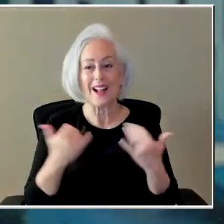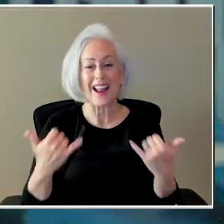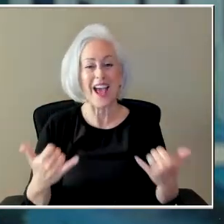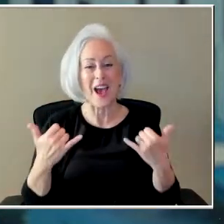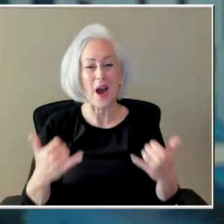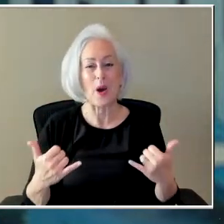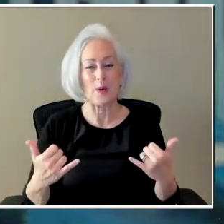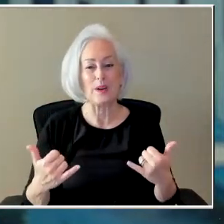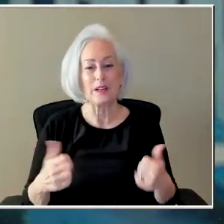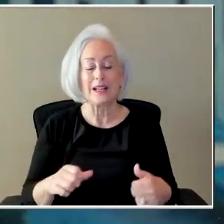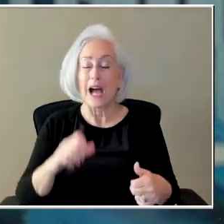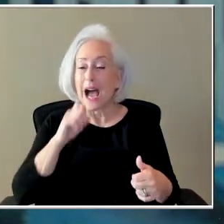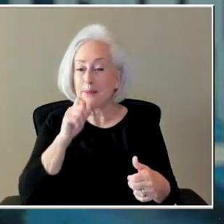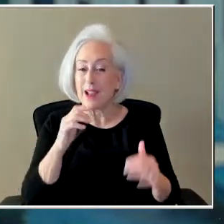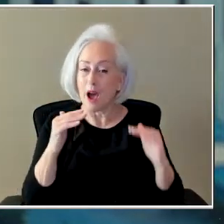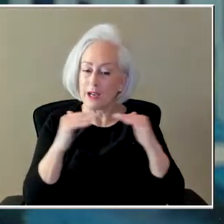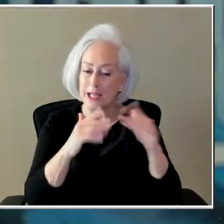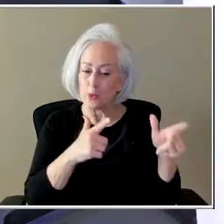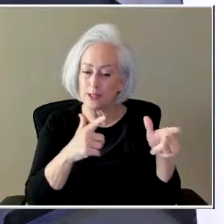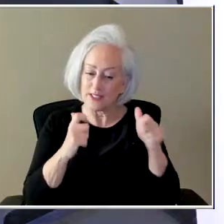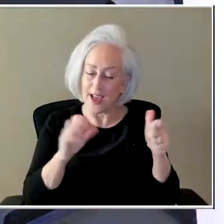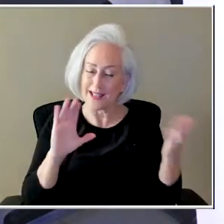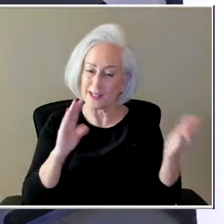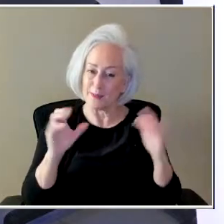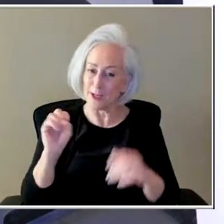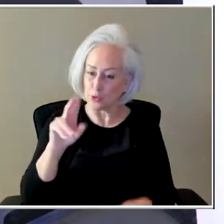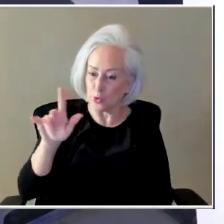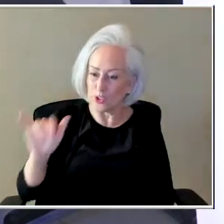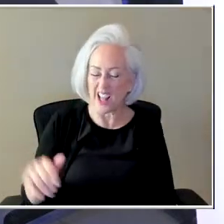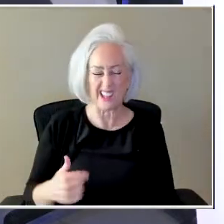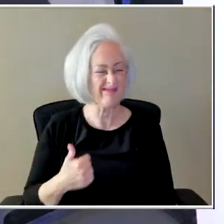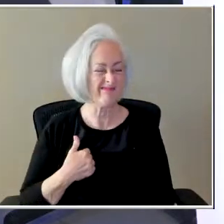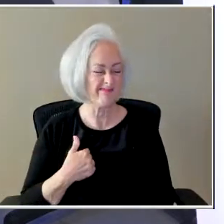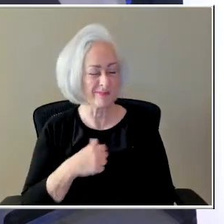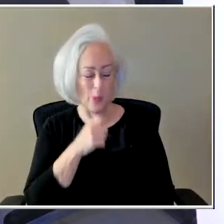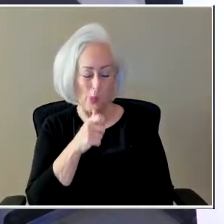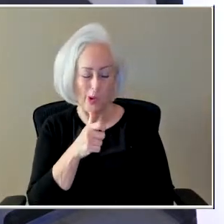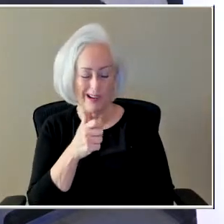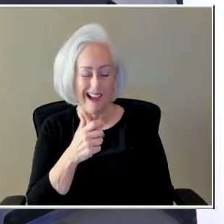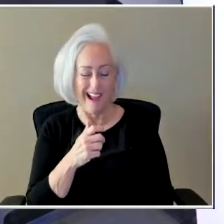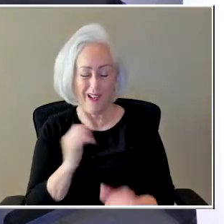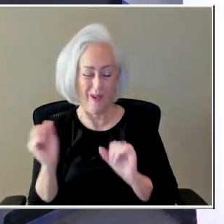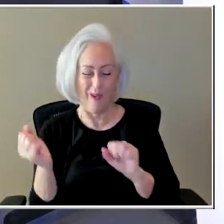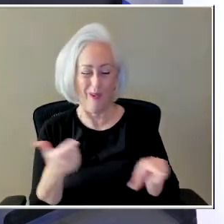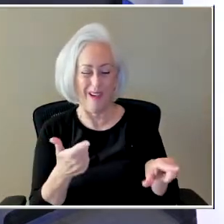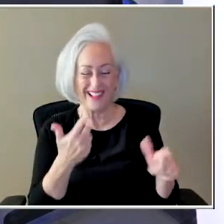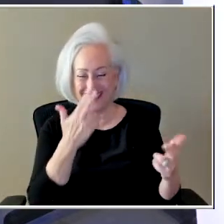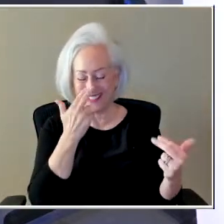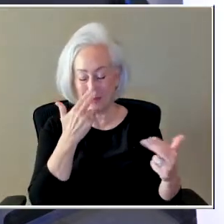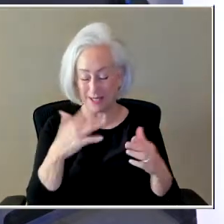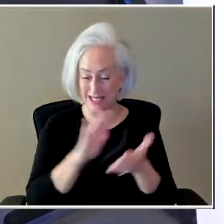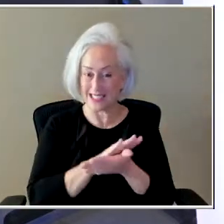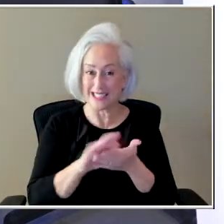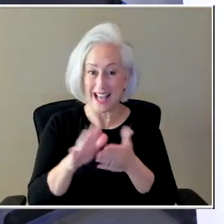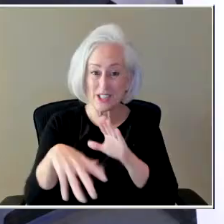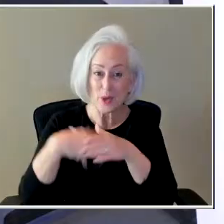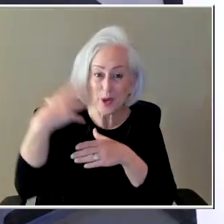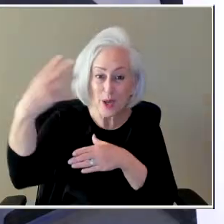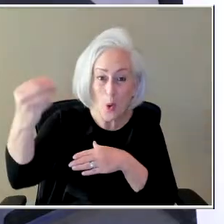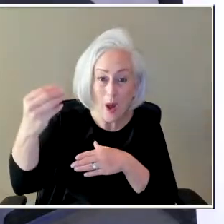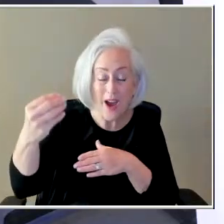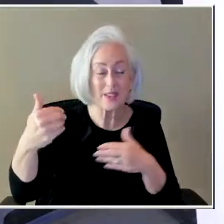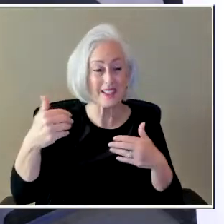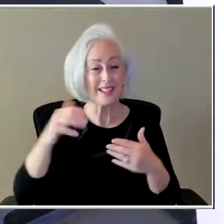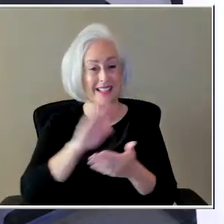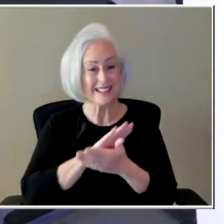as fast as she is. That's okay. None of us are. None of us are. I think that's okay. But getting out there, it just must be so nice to have her back.